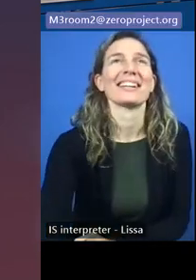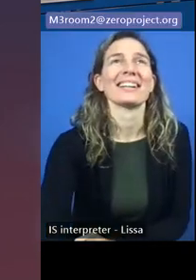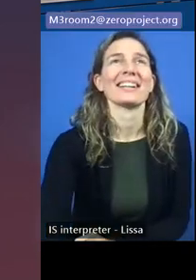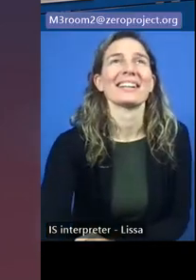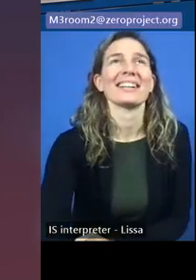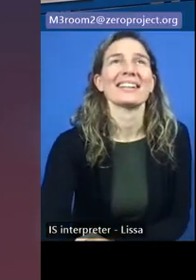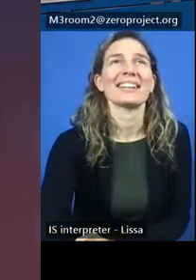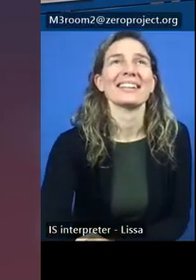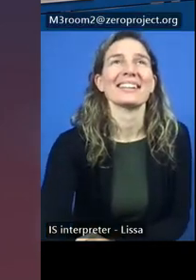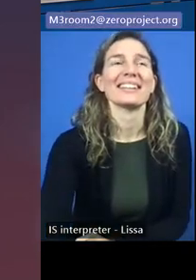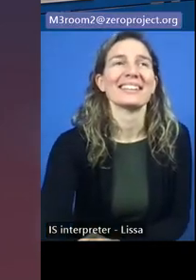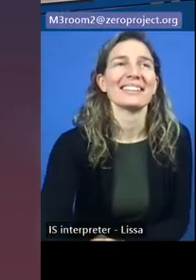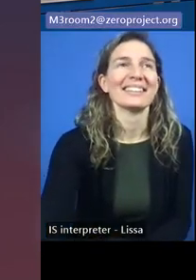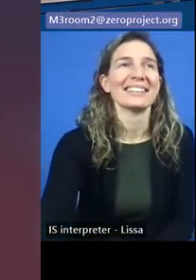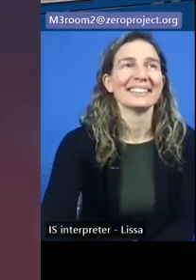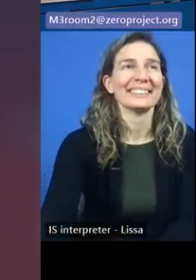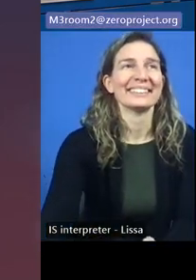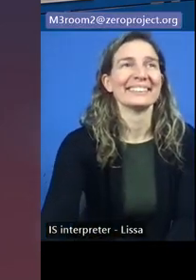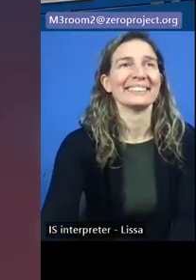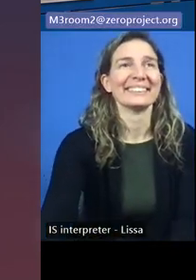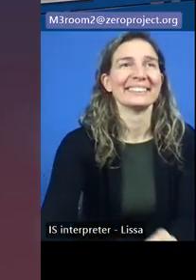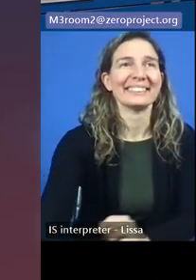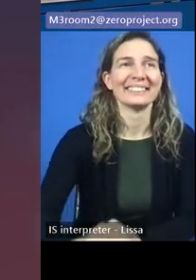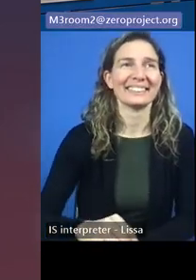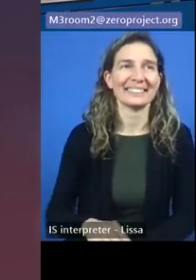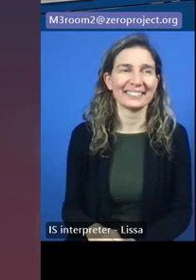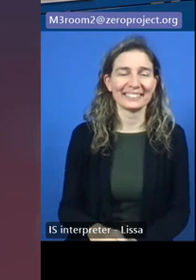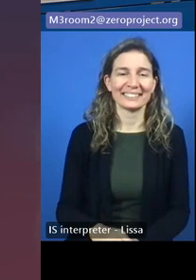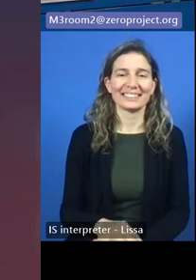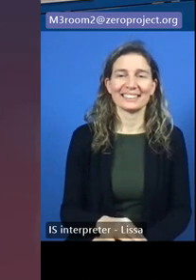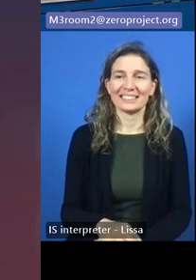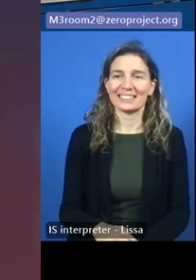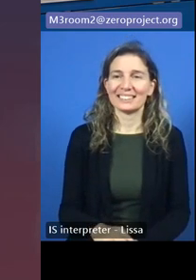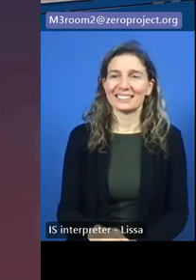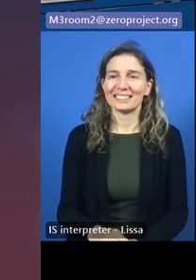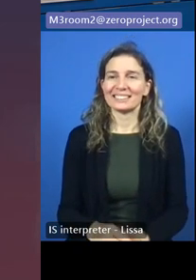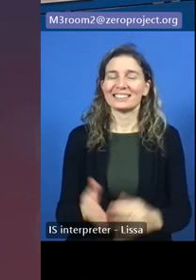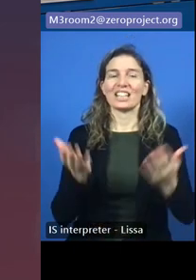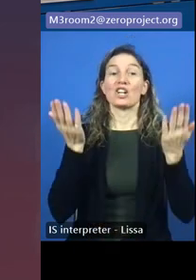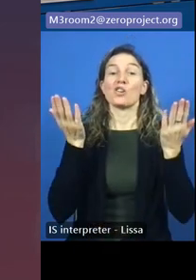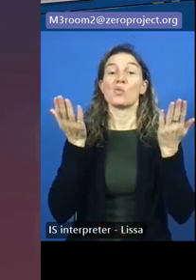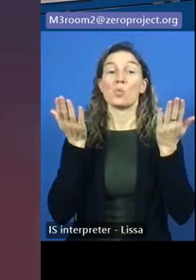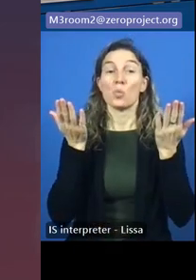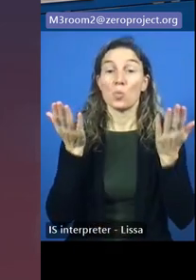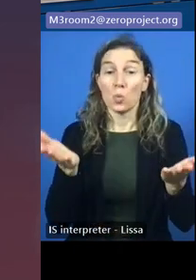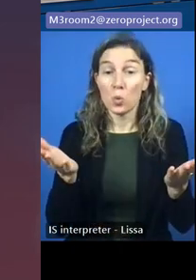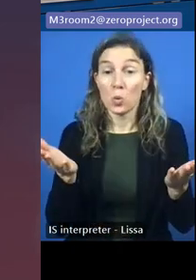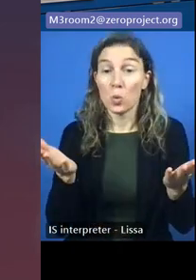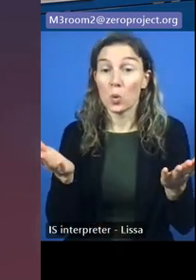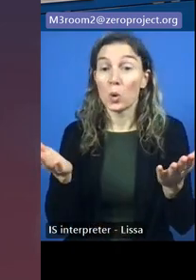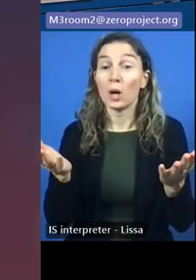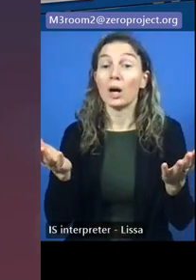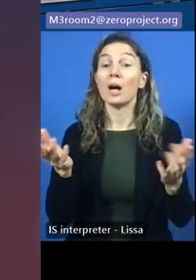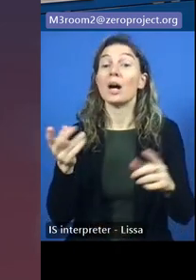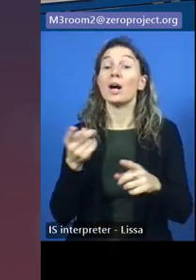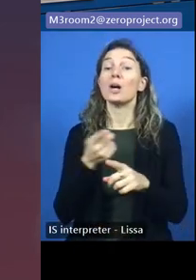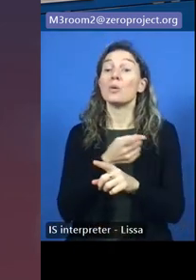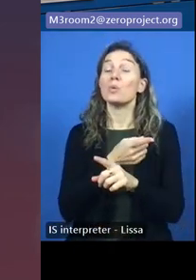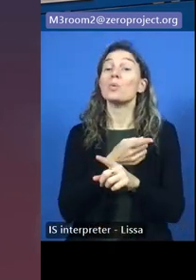Thank you, Anthony. Who here really enjoys it when you have the information you need right at